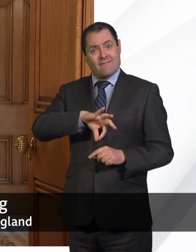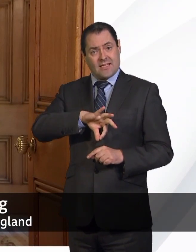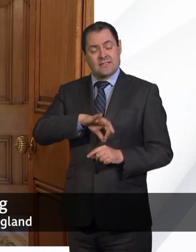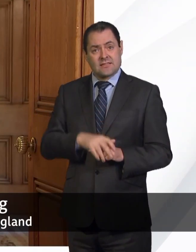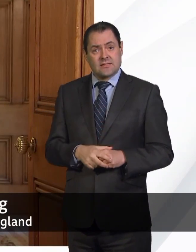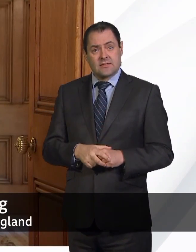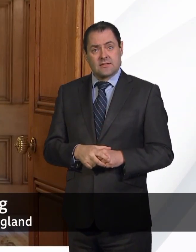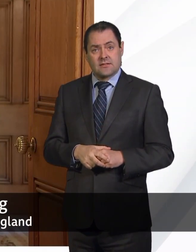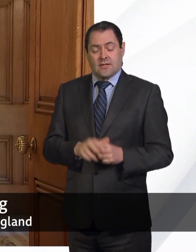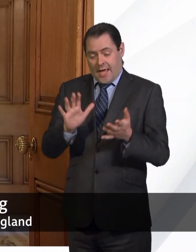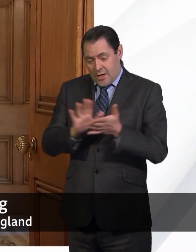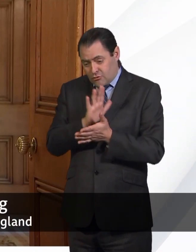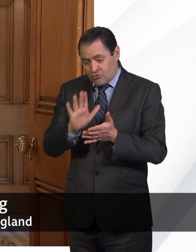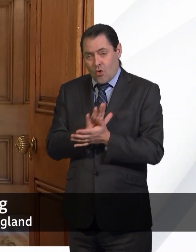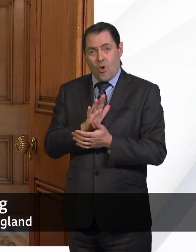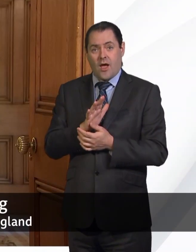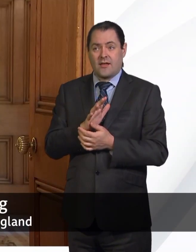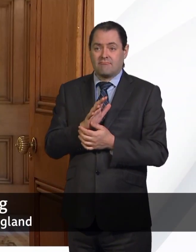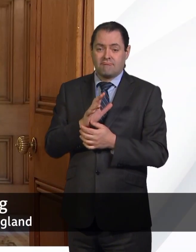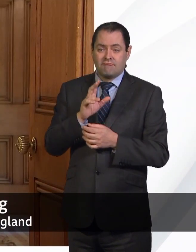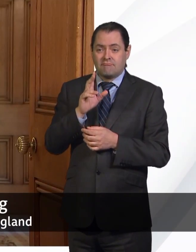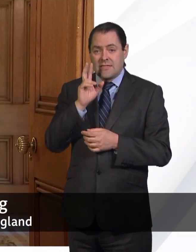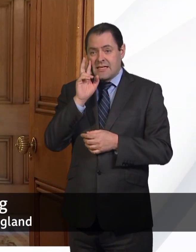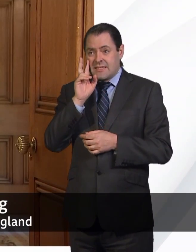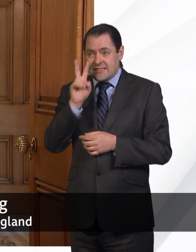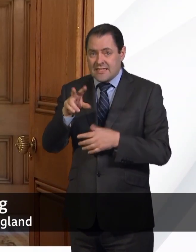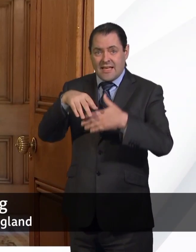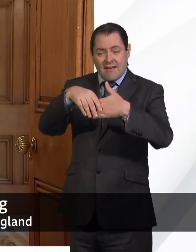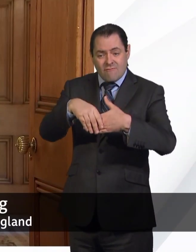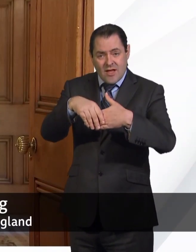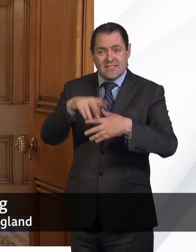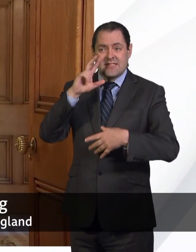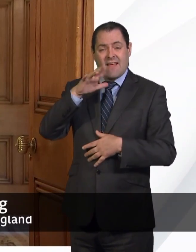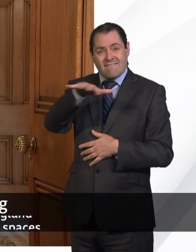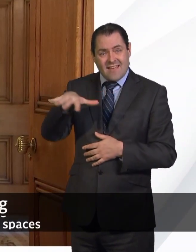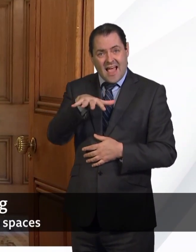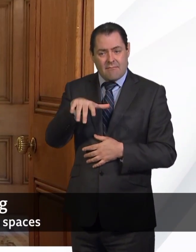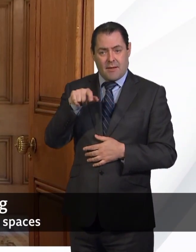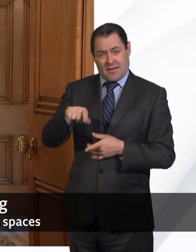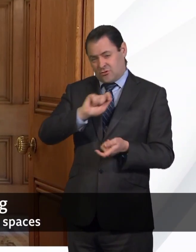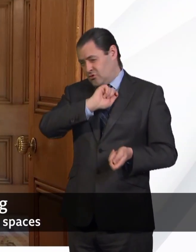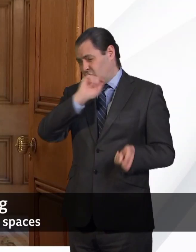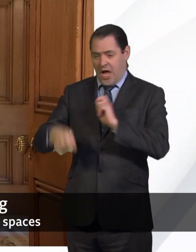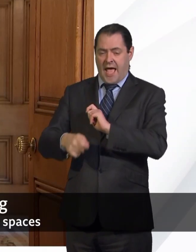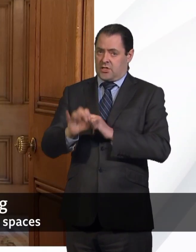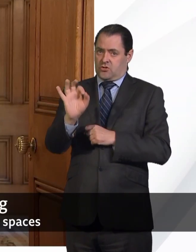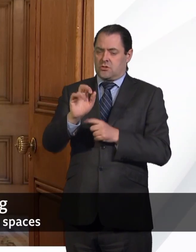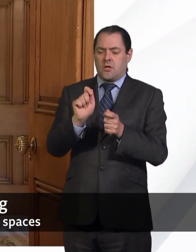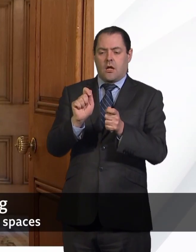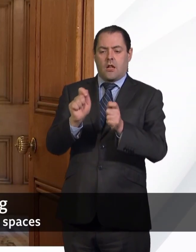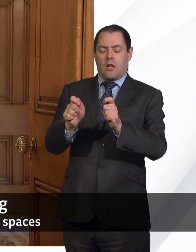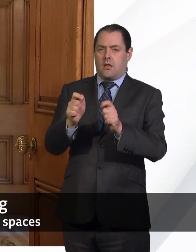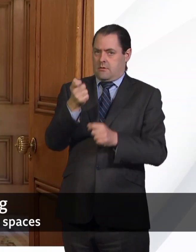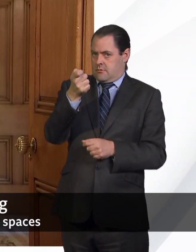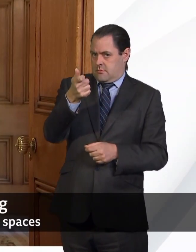and enjoy the opportunity to see friends and family a bit more. But this is not we're not